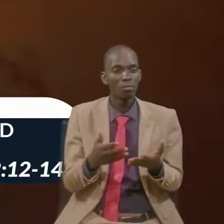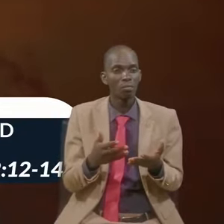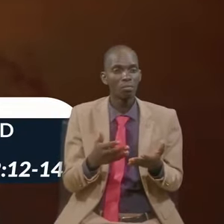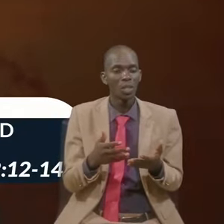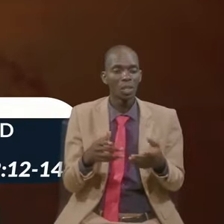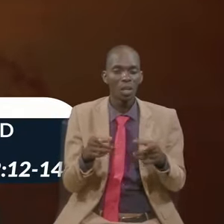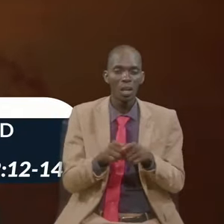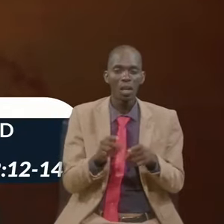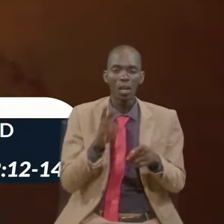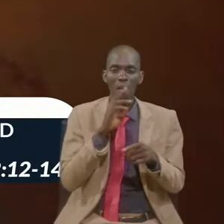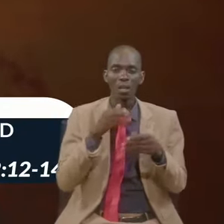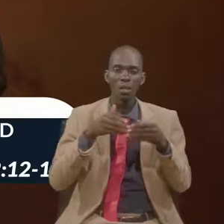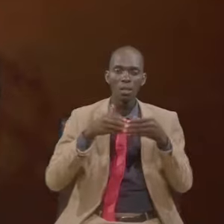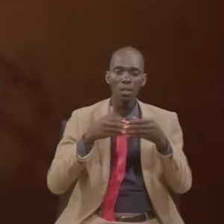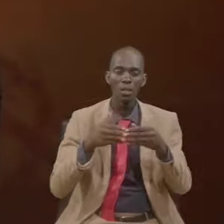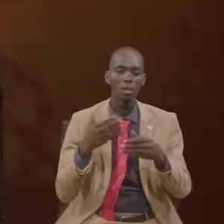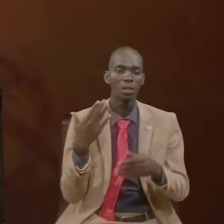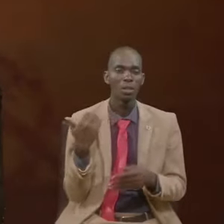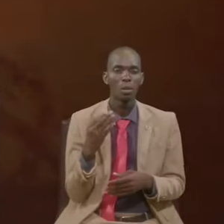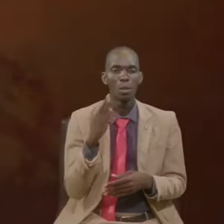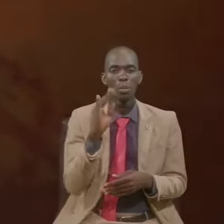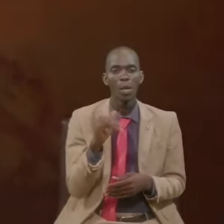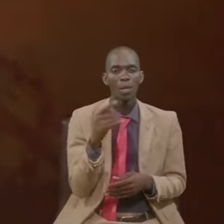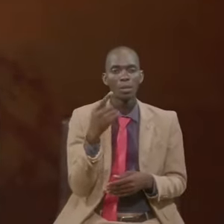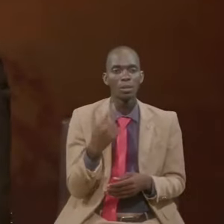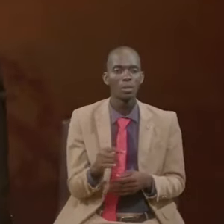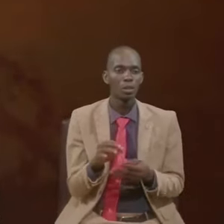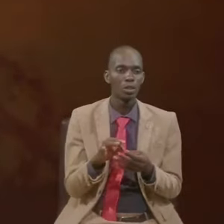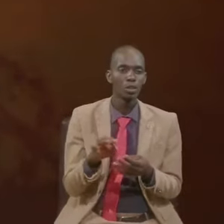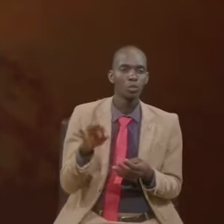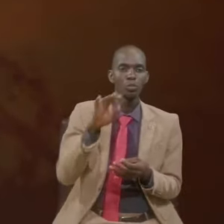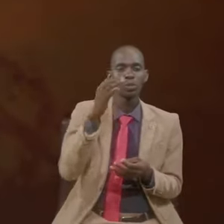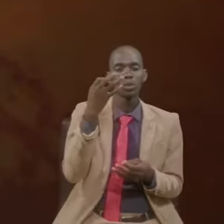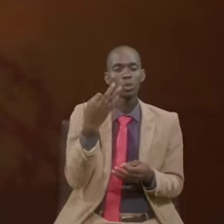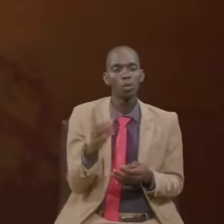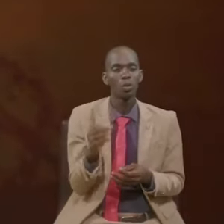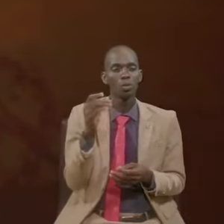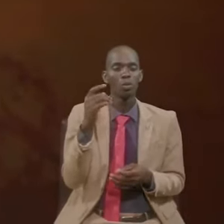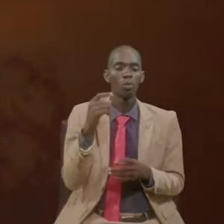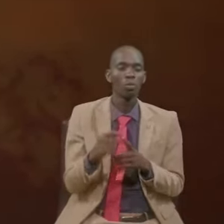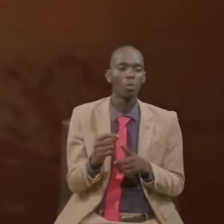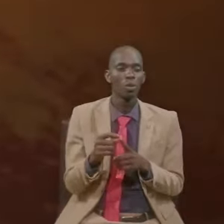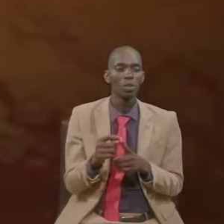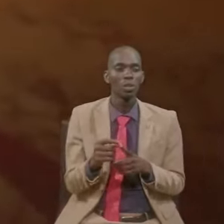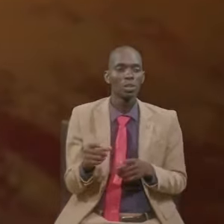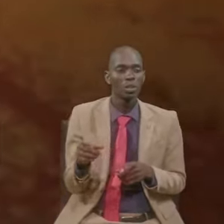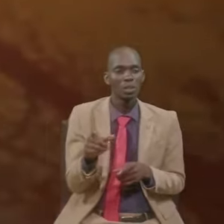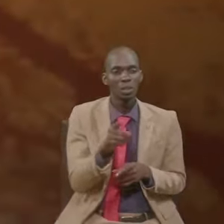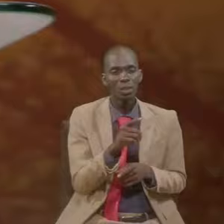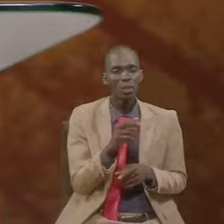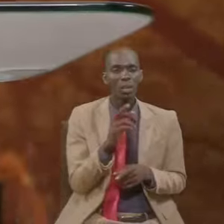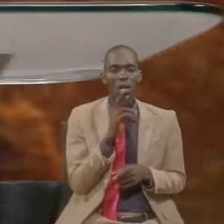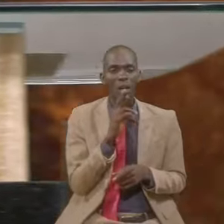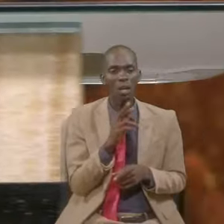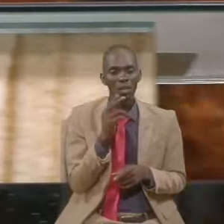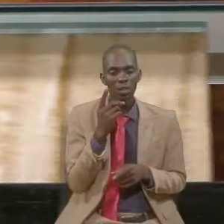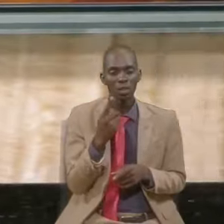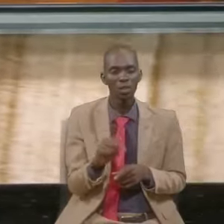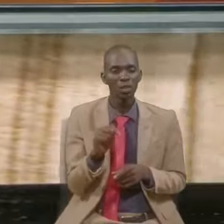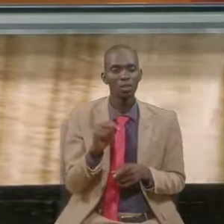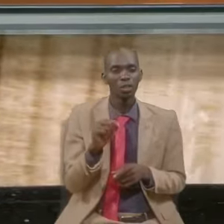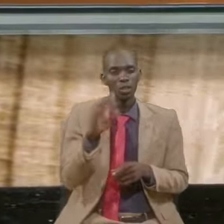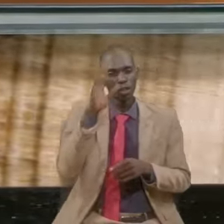as are led by the Spirit of the world, they are the sons of the